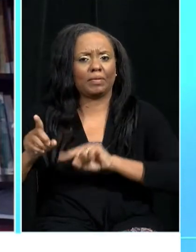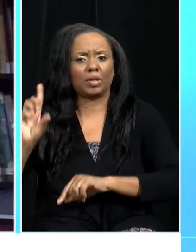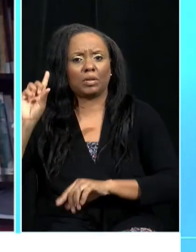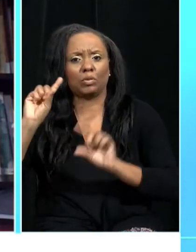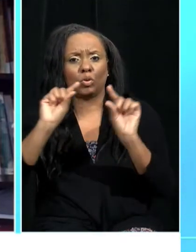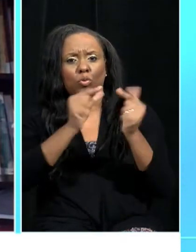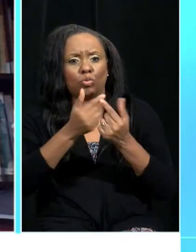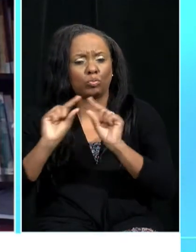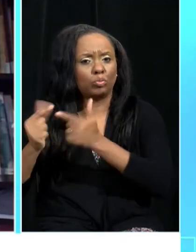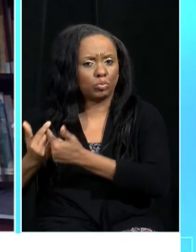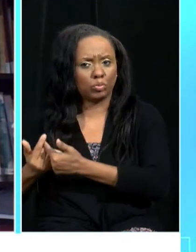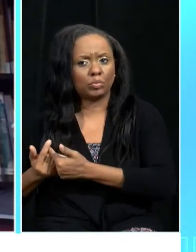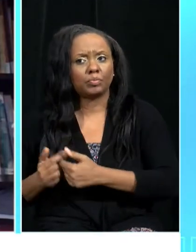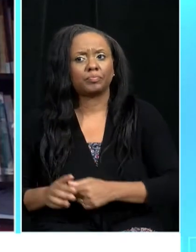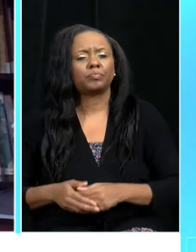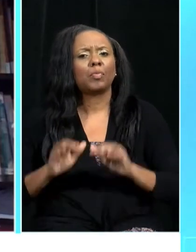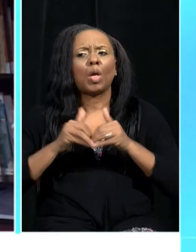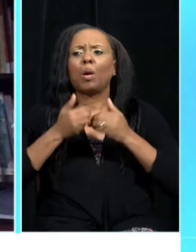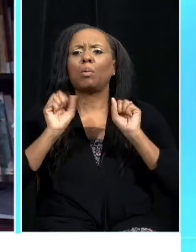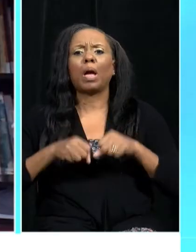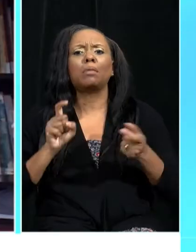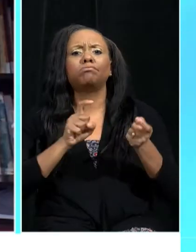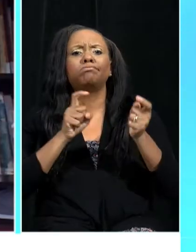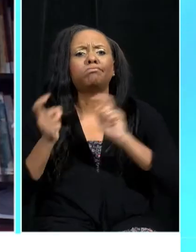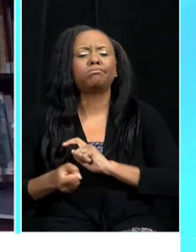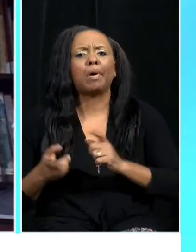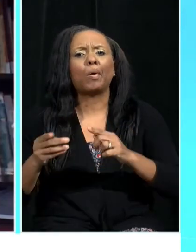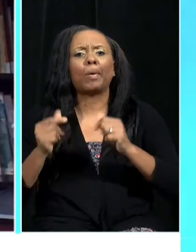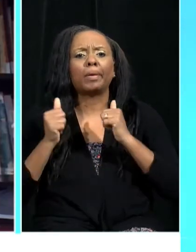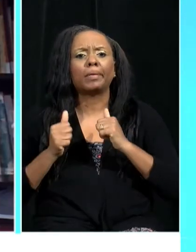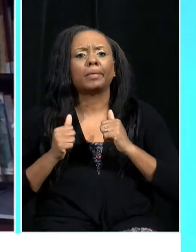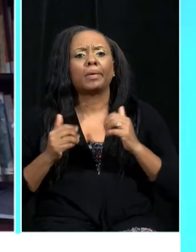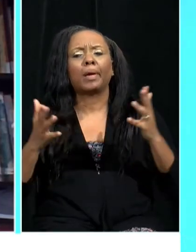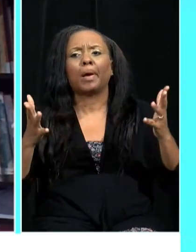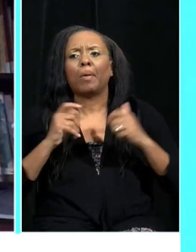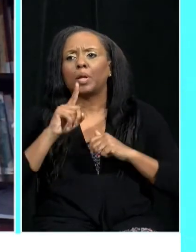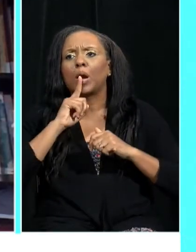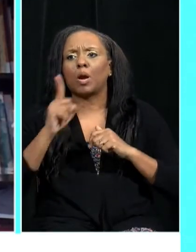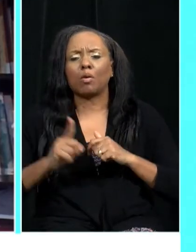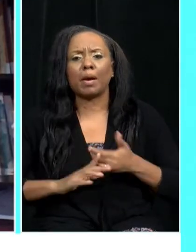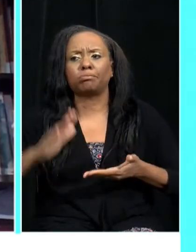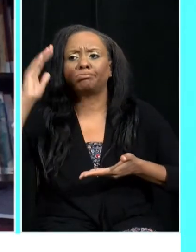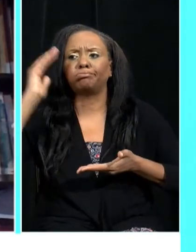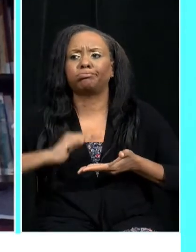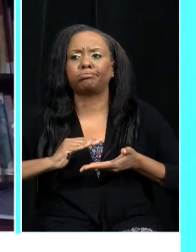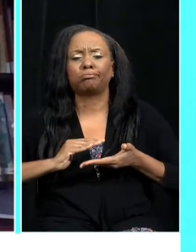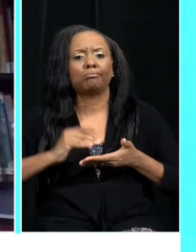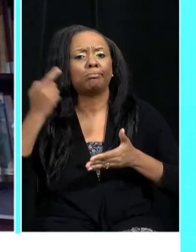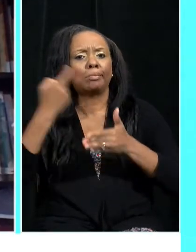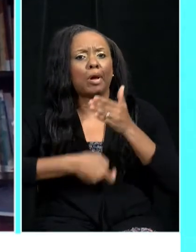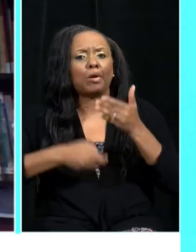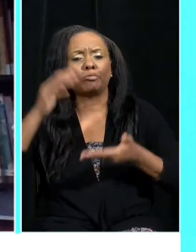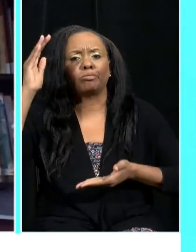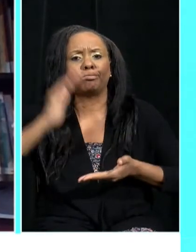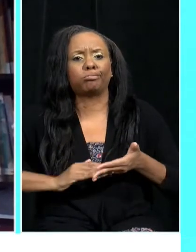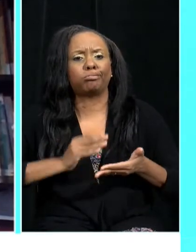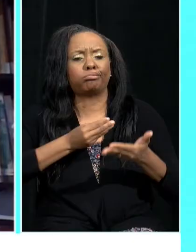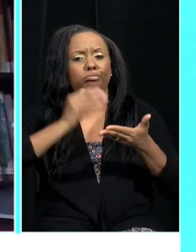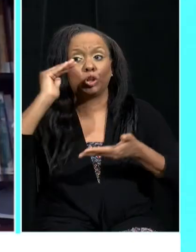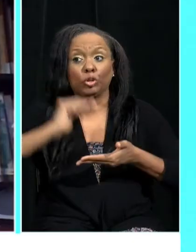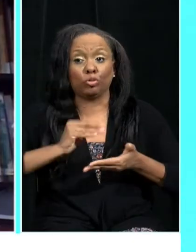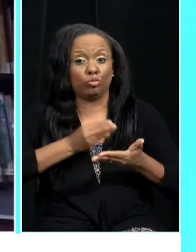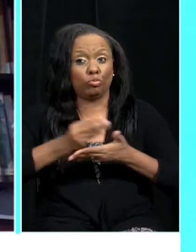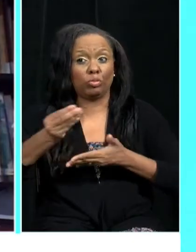have reforms in those entities to reduce the size of the transfer that is required from them? I think is an important issue that